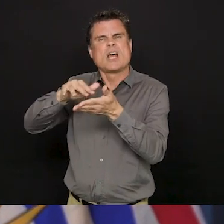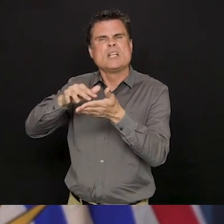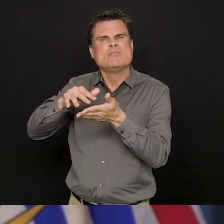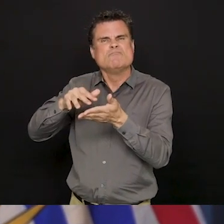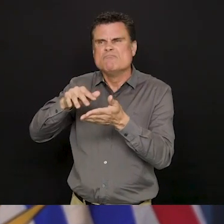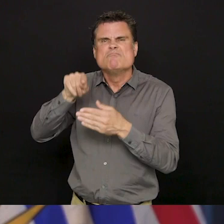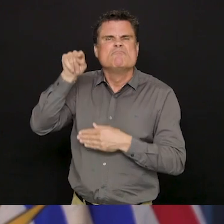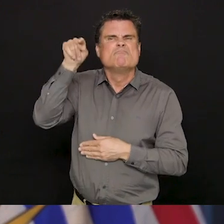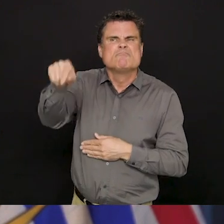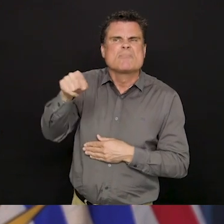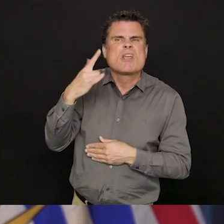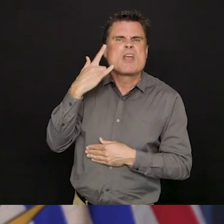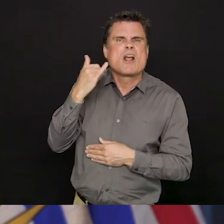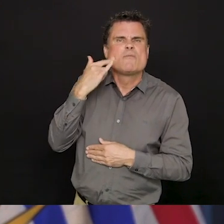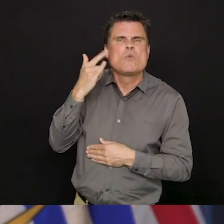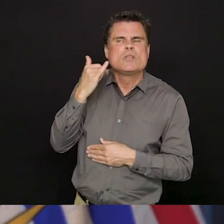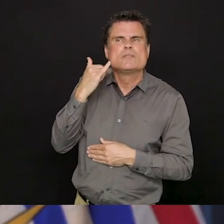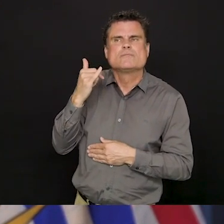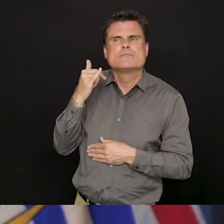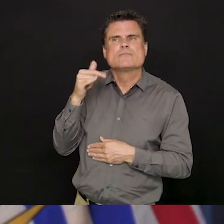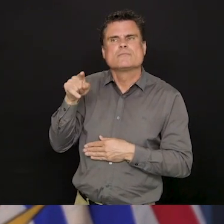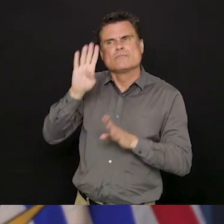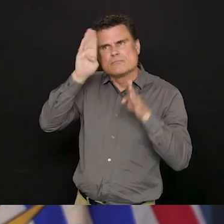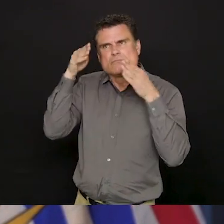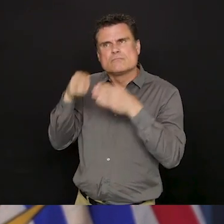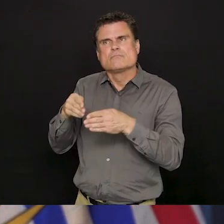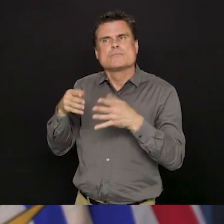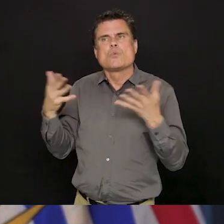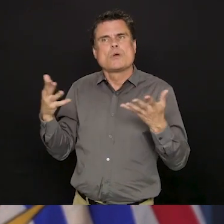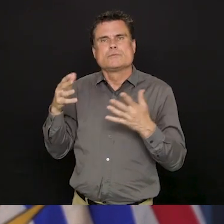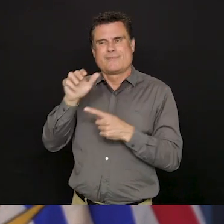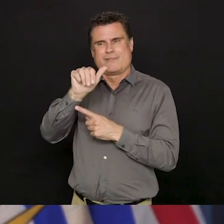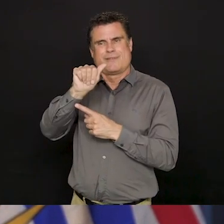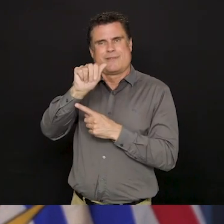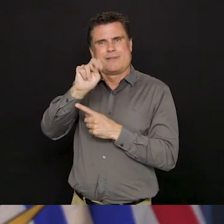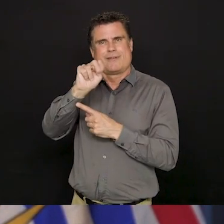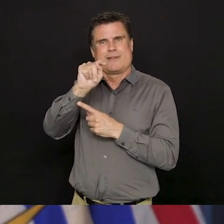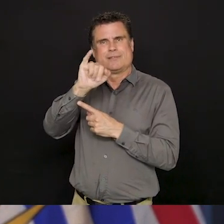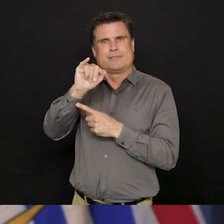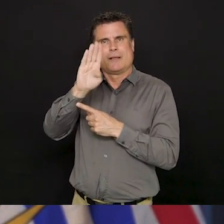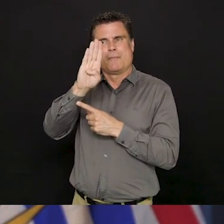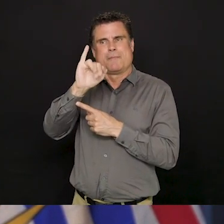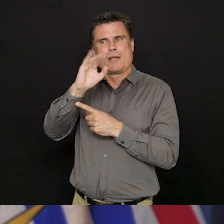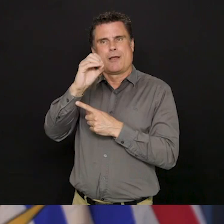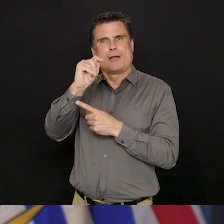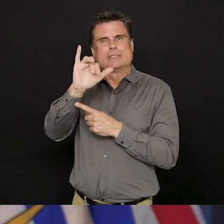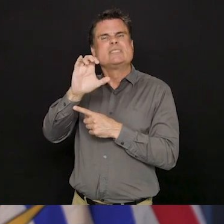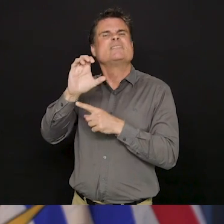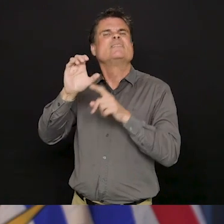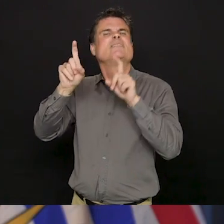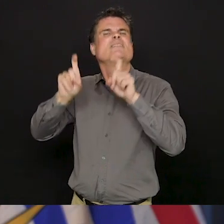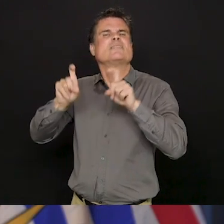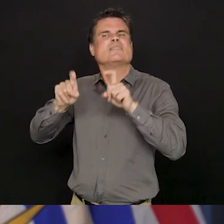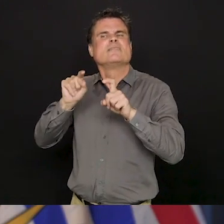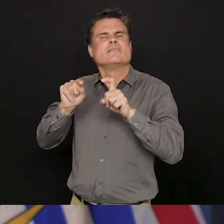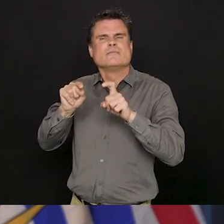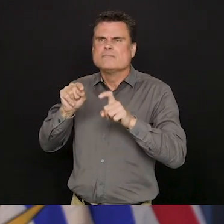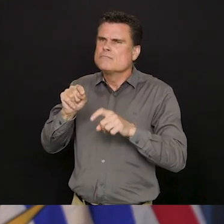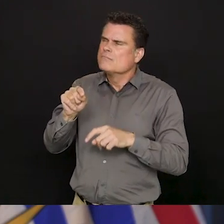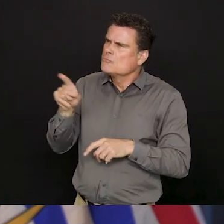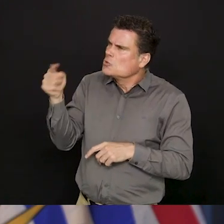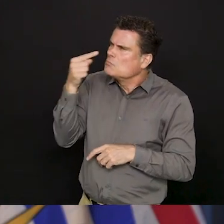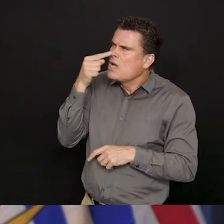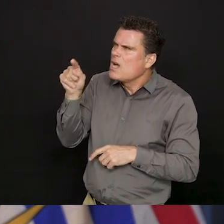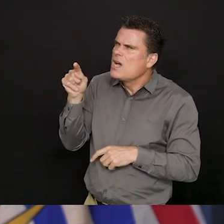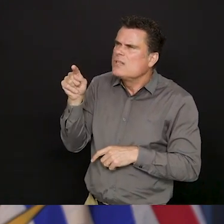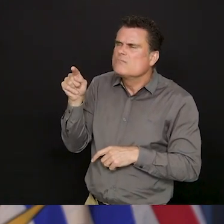infection rate than had been detected with conventional testing. Could you discuss a little more the obstacles here in